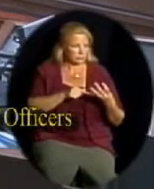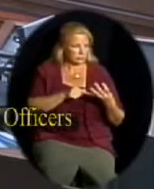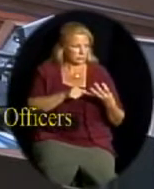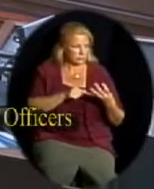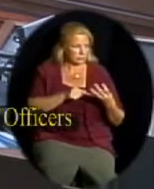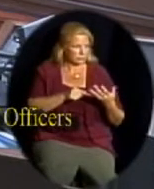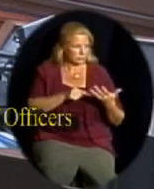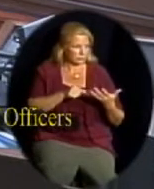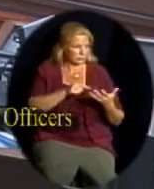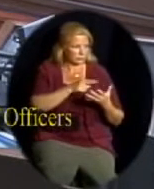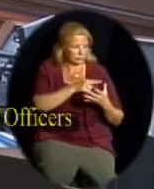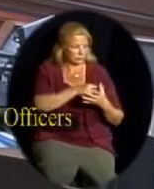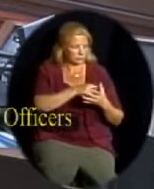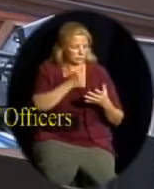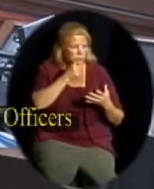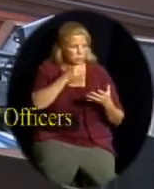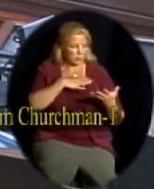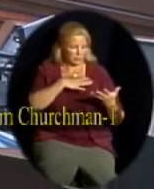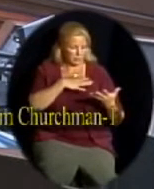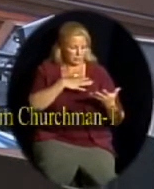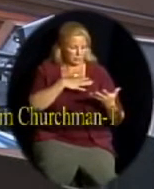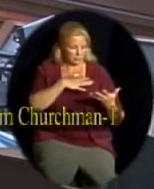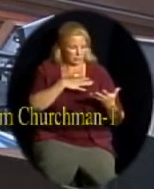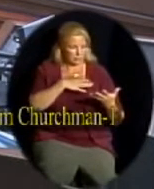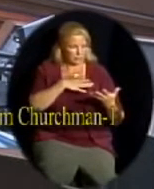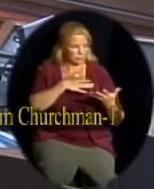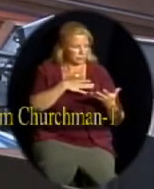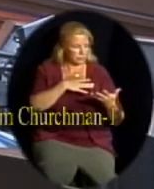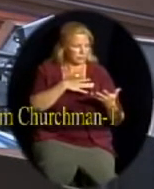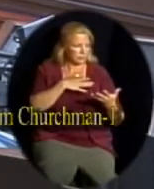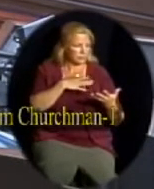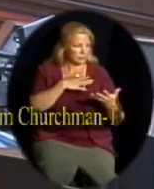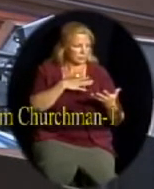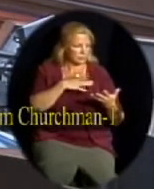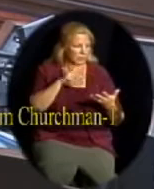Ms. Ashley, Linda Wilhelm.